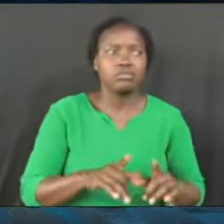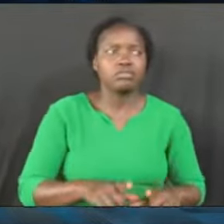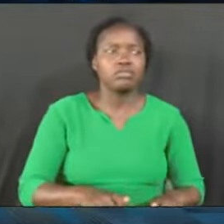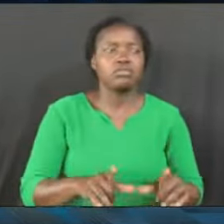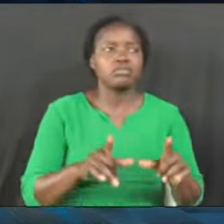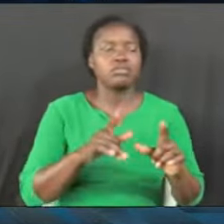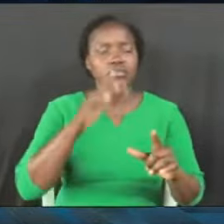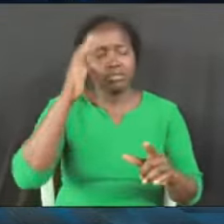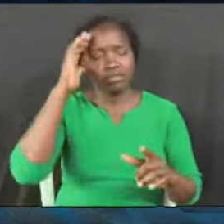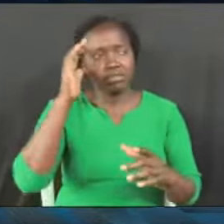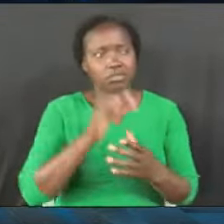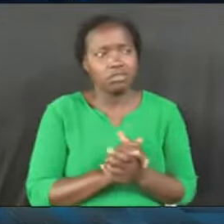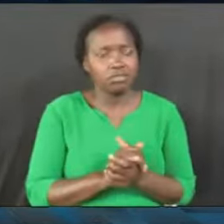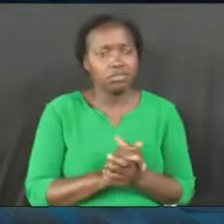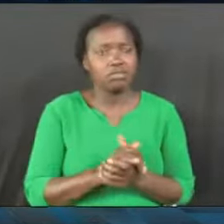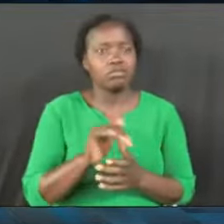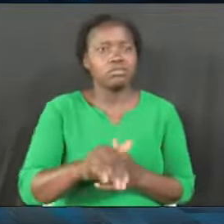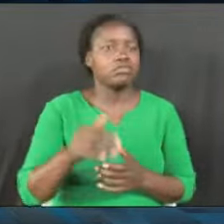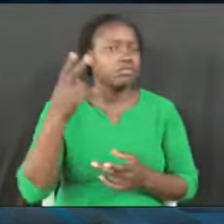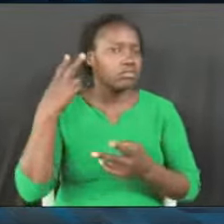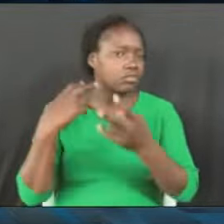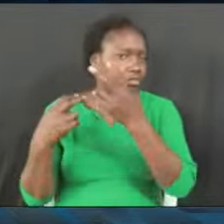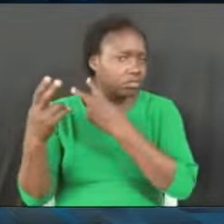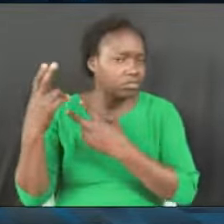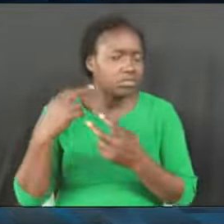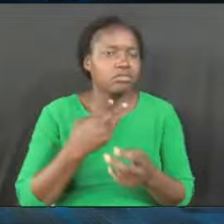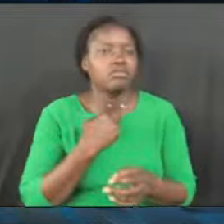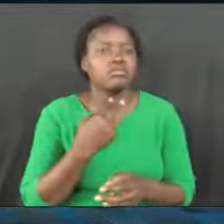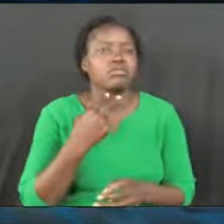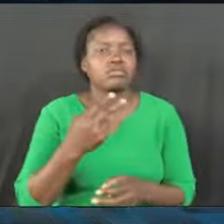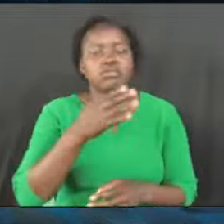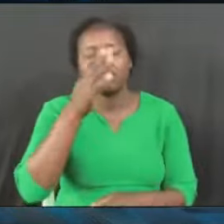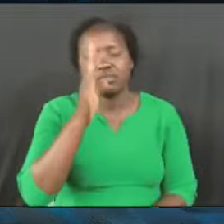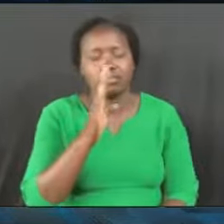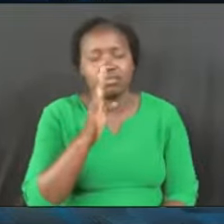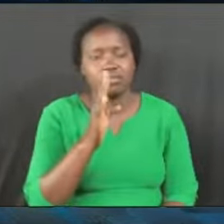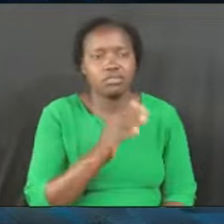believe they are listening to the voice of a God.